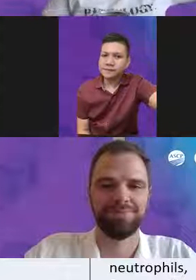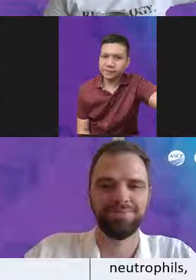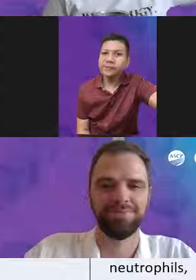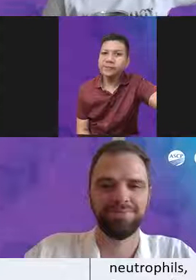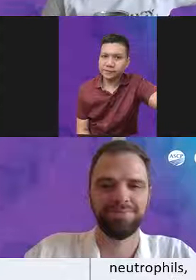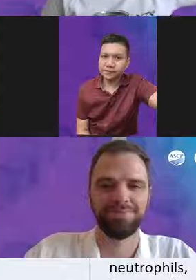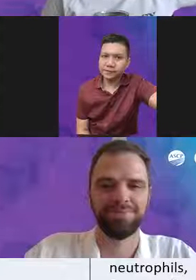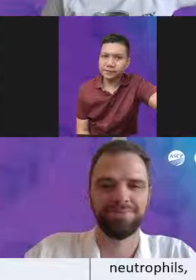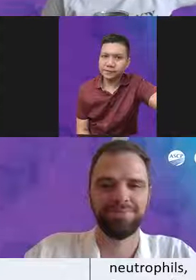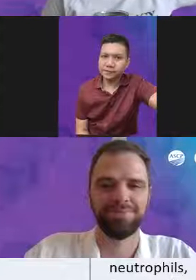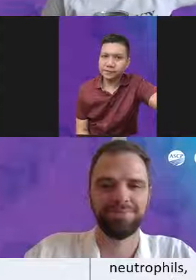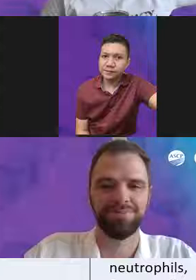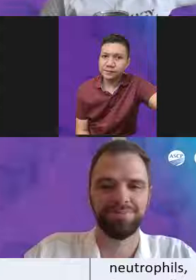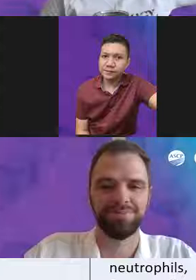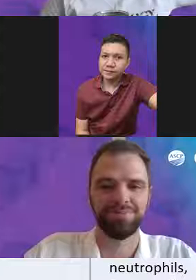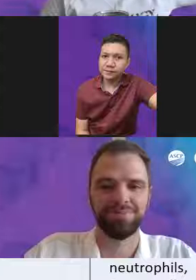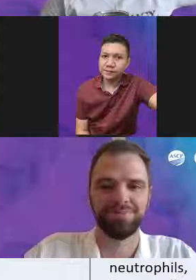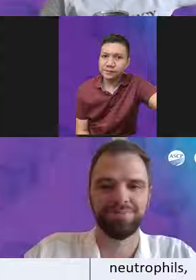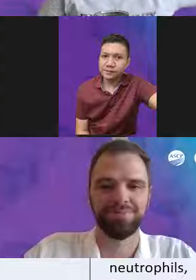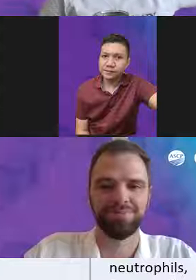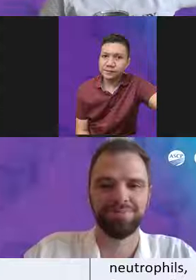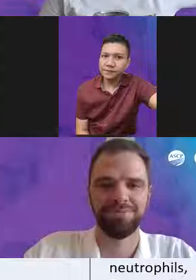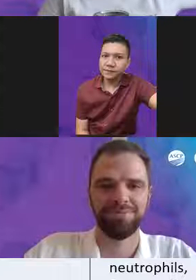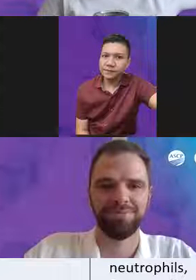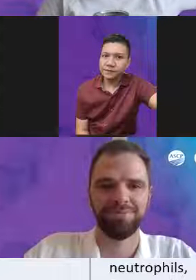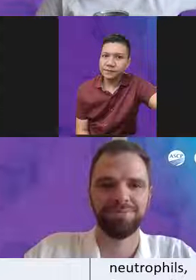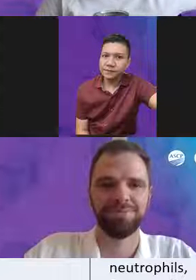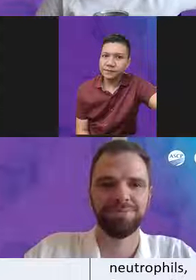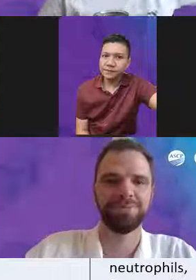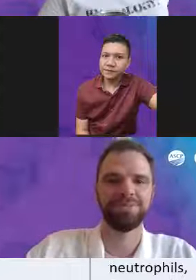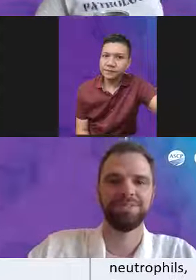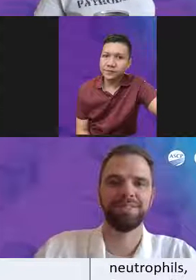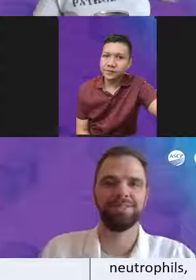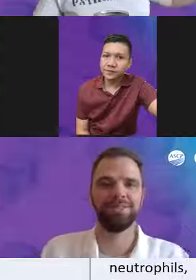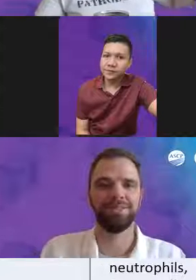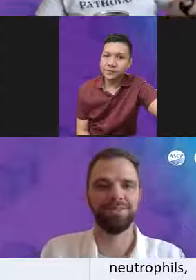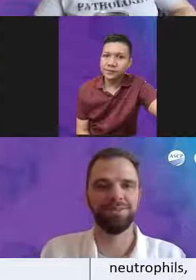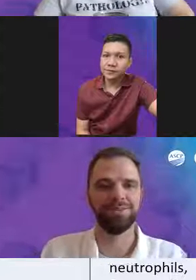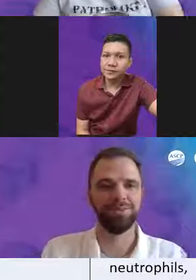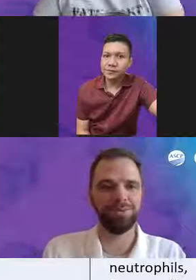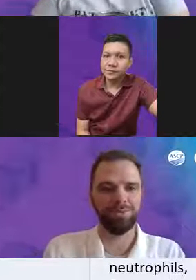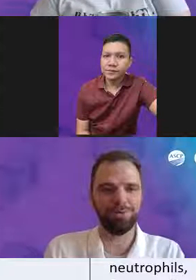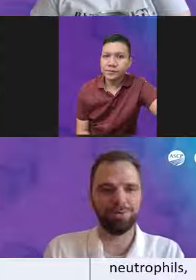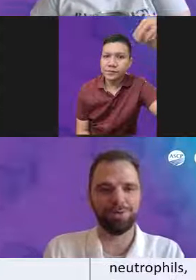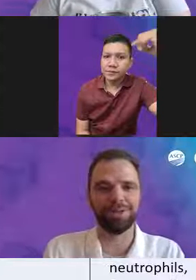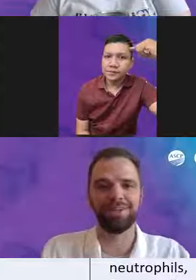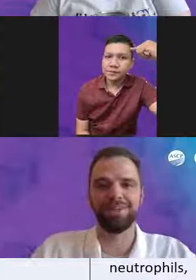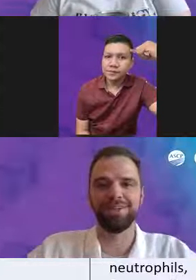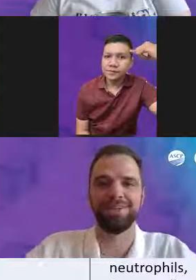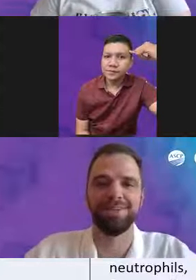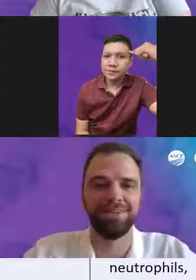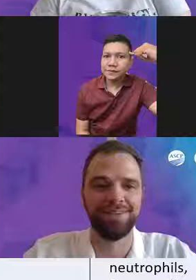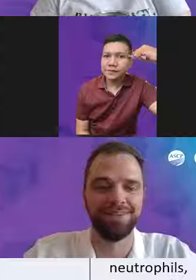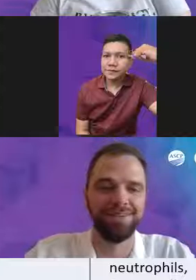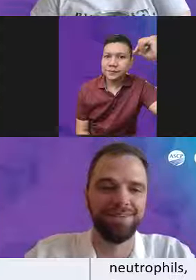up, just like University of West Florida. I know we've got some love in the studio for this. Yeah, there we go. Celebration